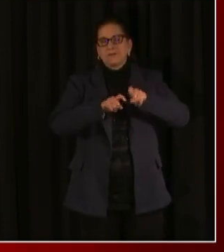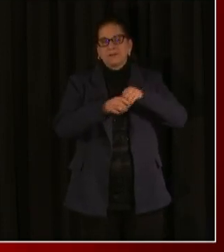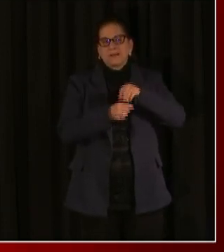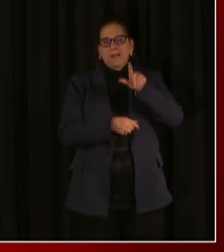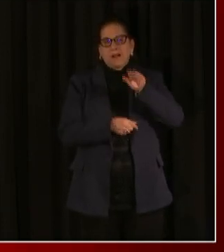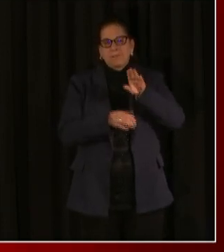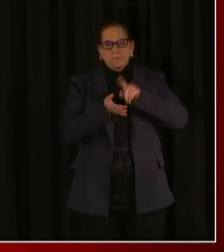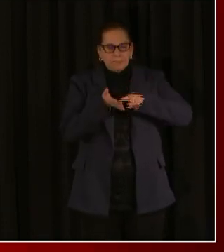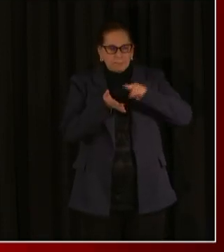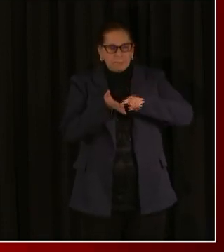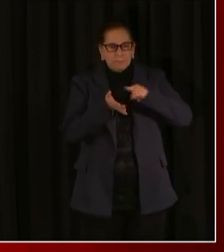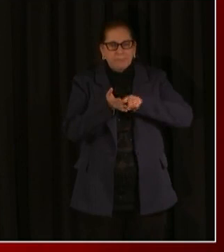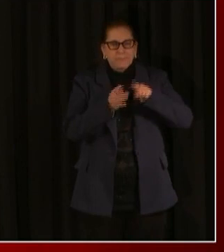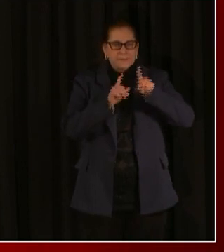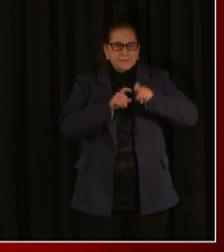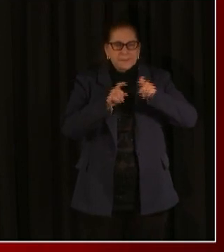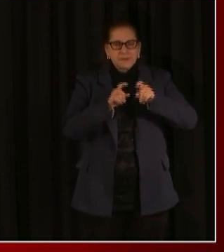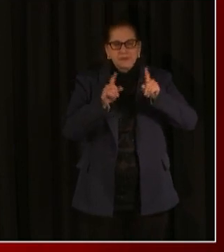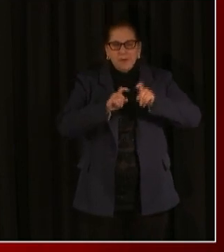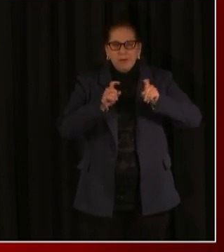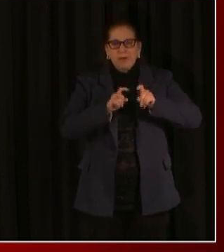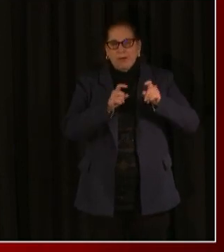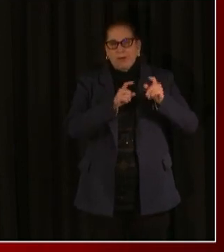of vaccines and also will have different dose requirements.